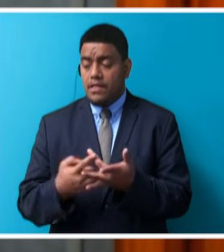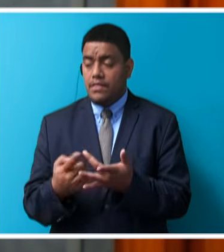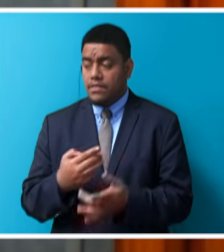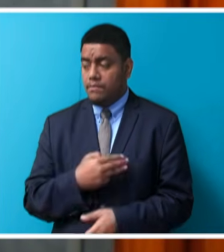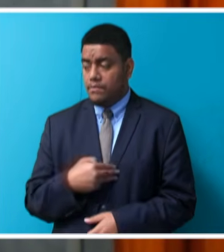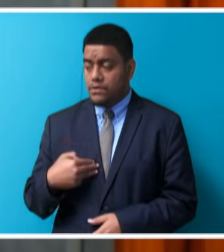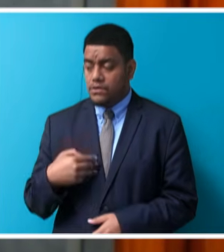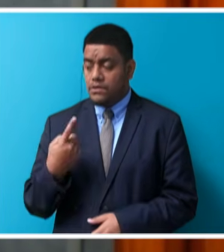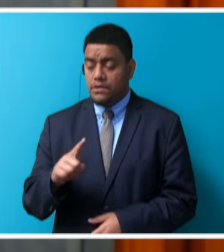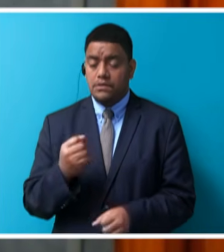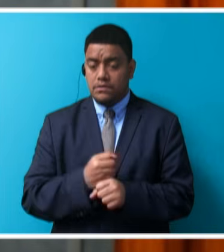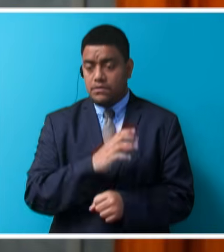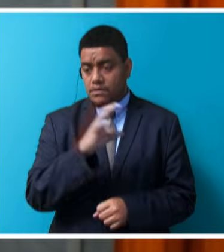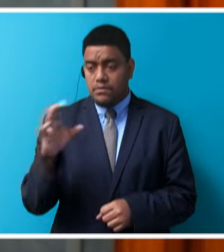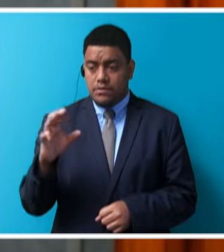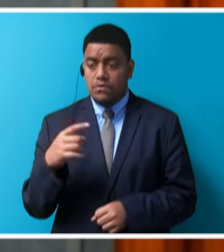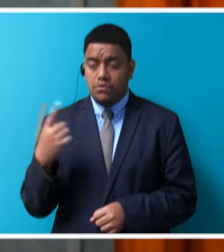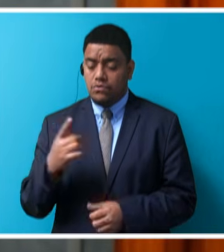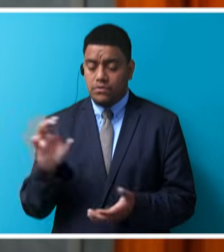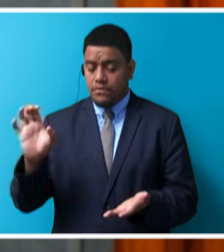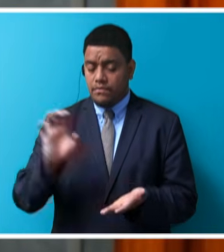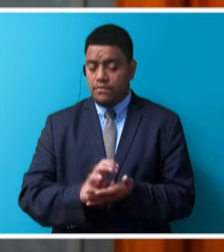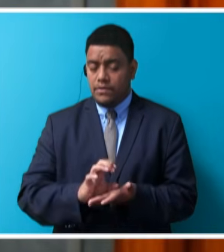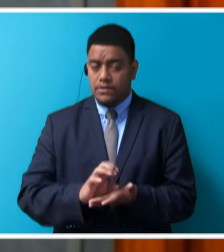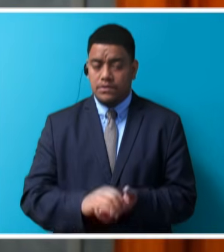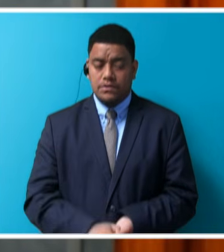and agencies whose investments